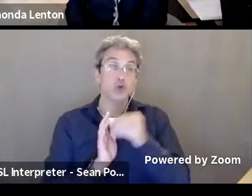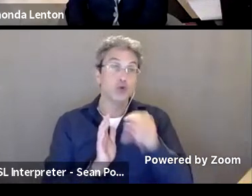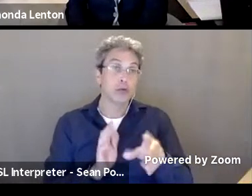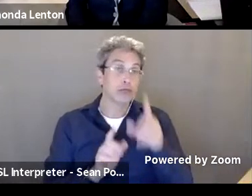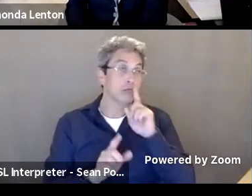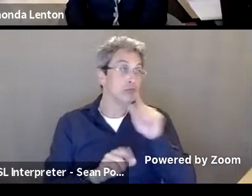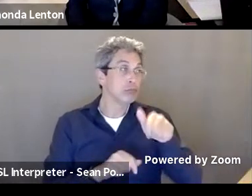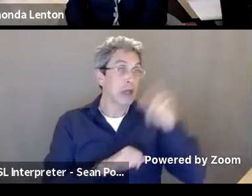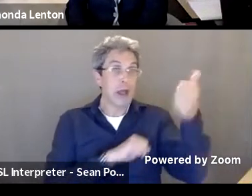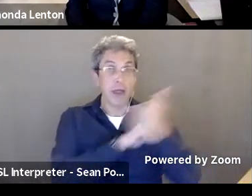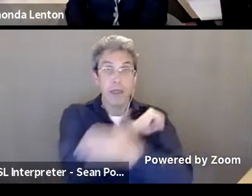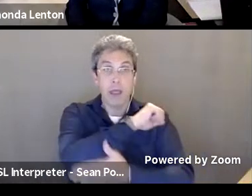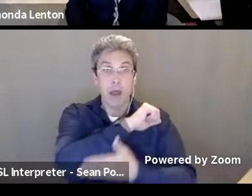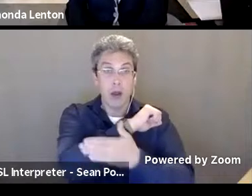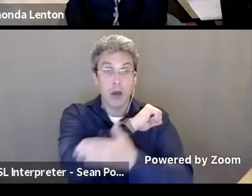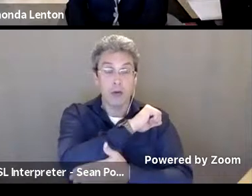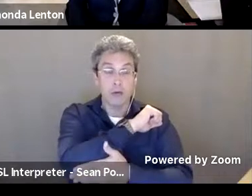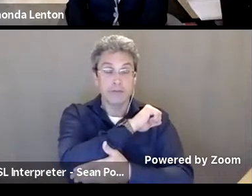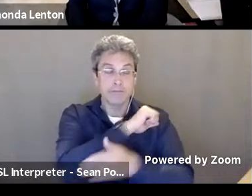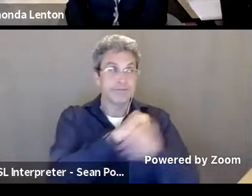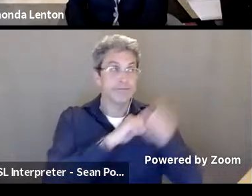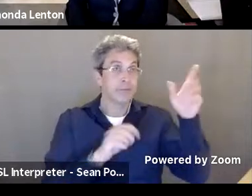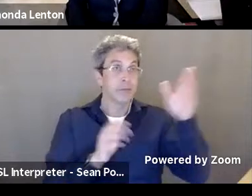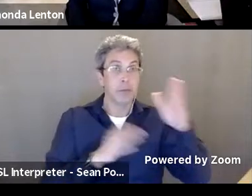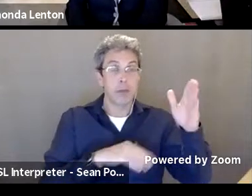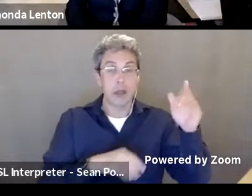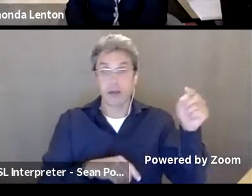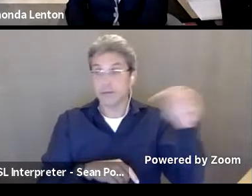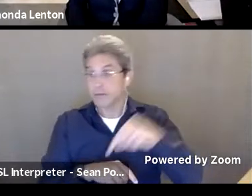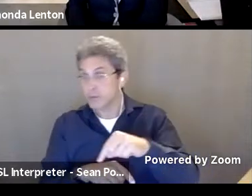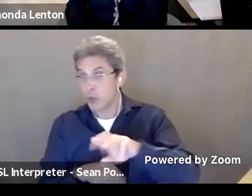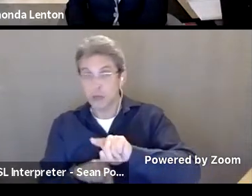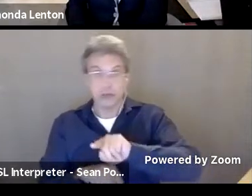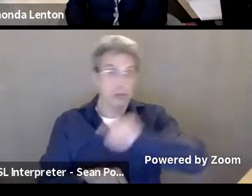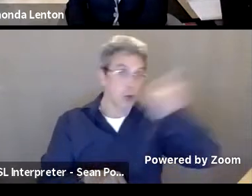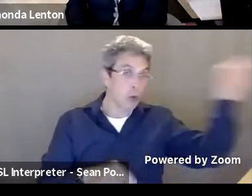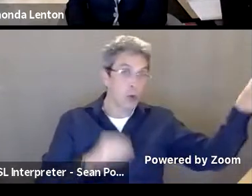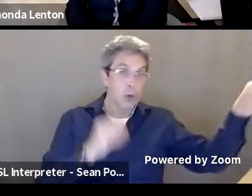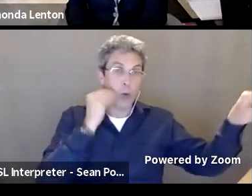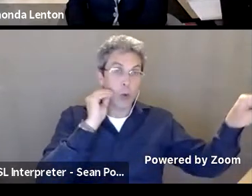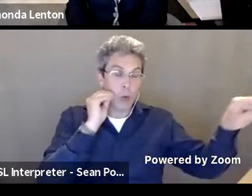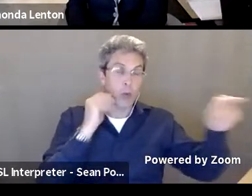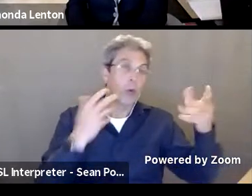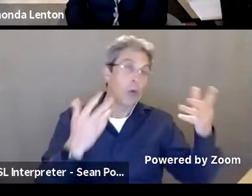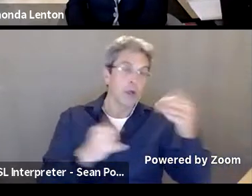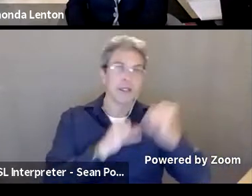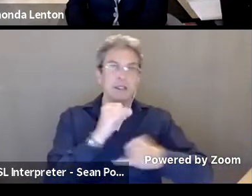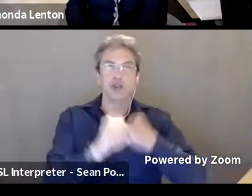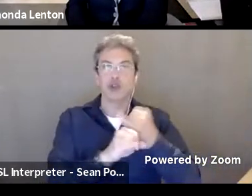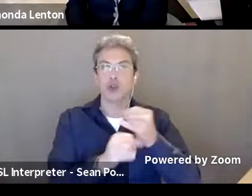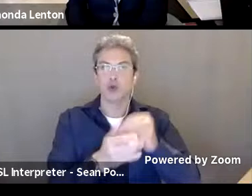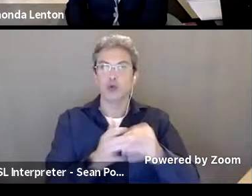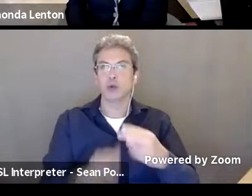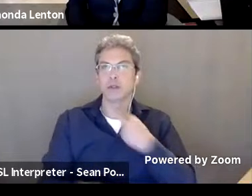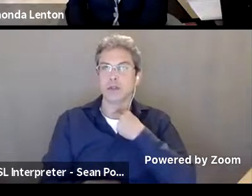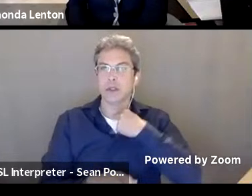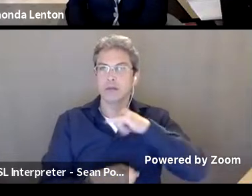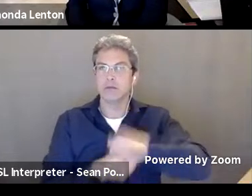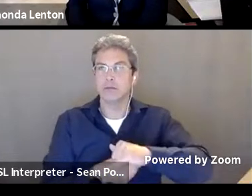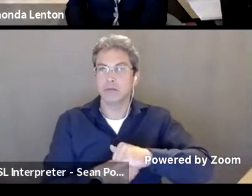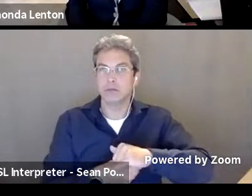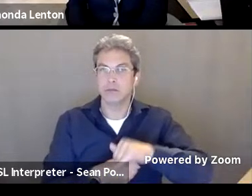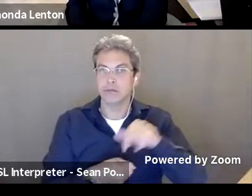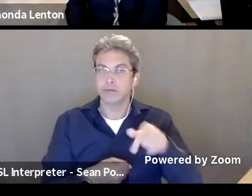abroad who needed to change travel plans to get home, or our international students here who had to